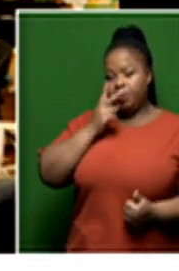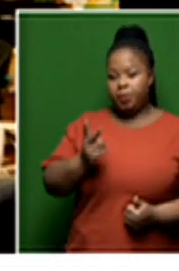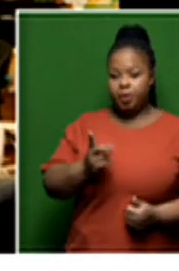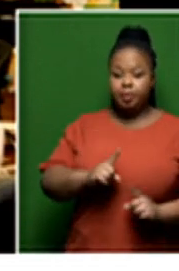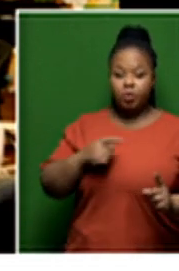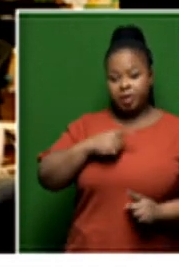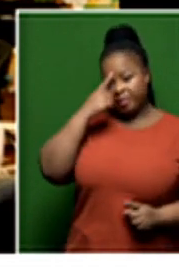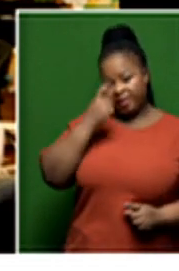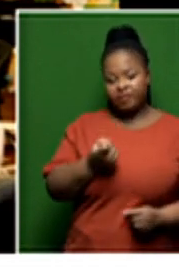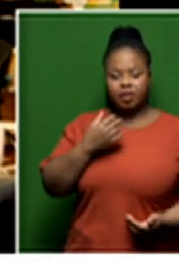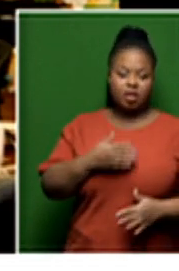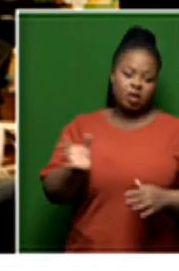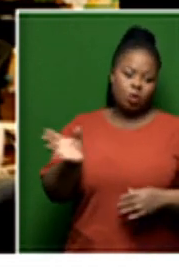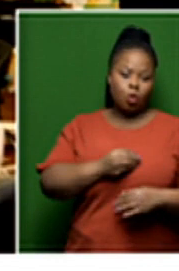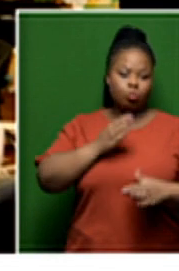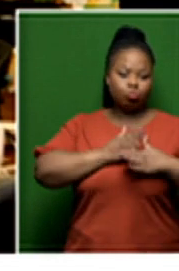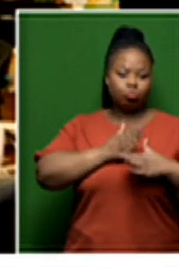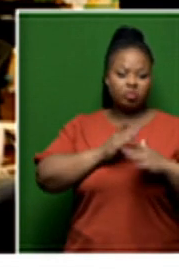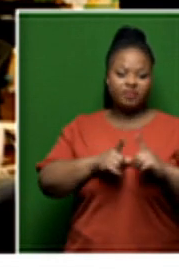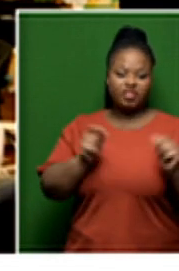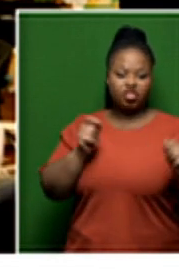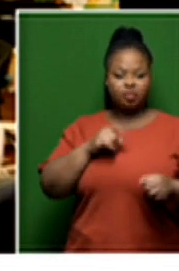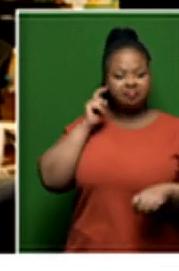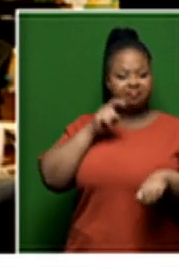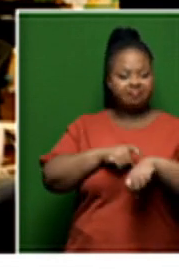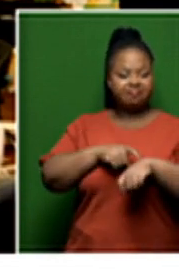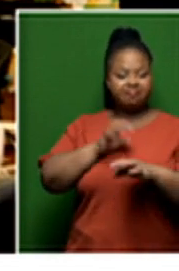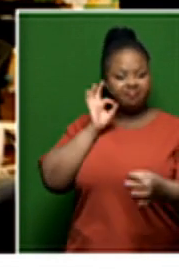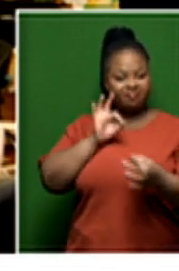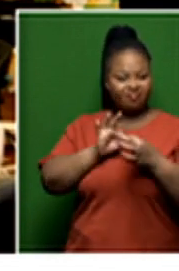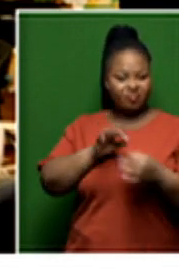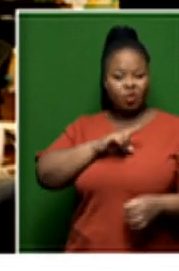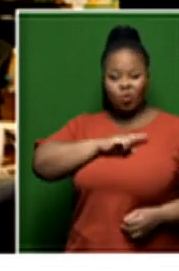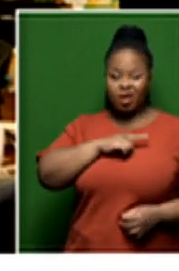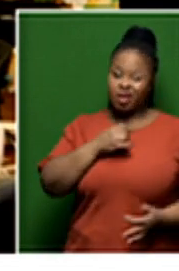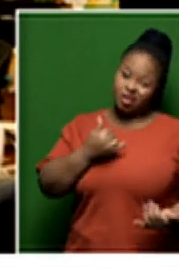to complete all the work in the specified time, especially because now